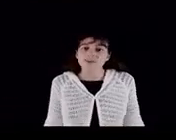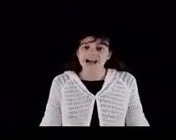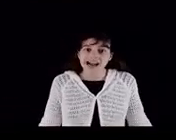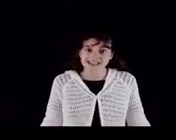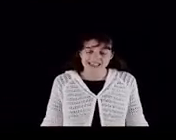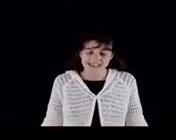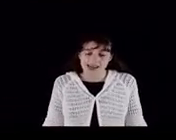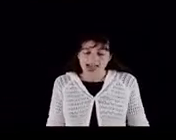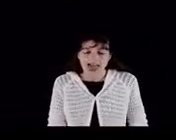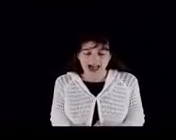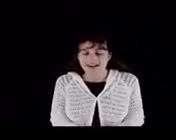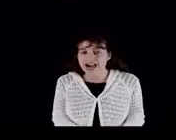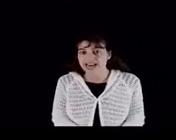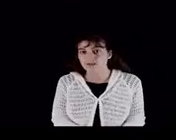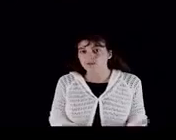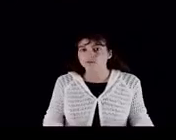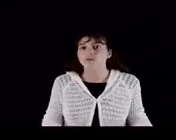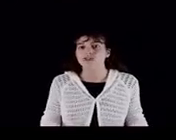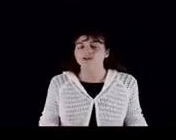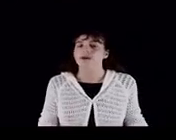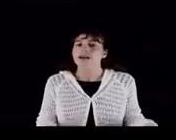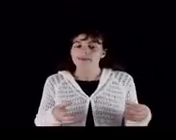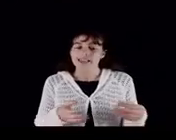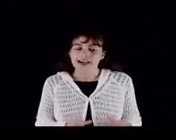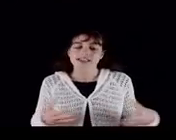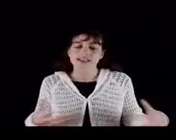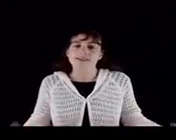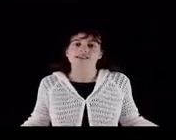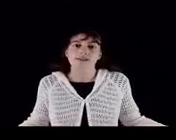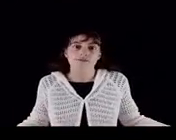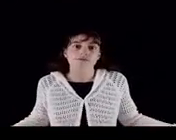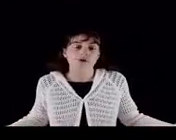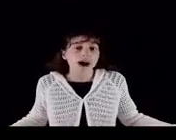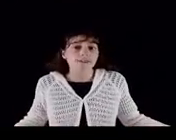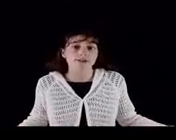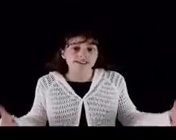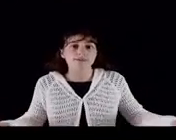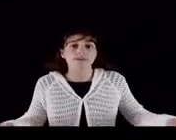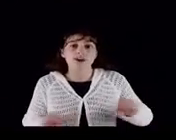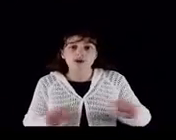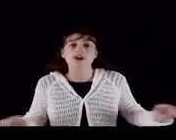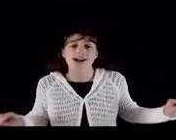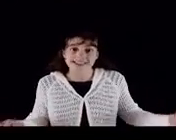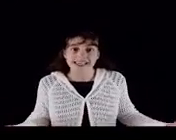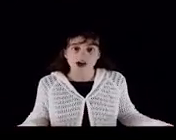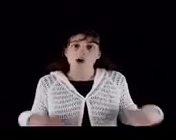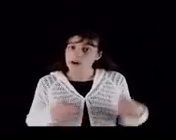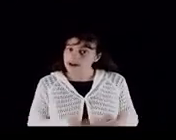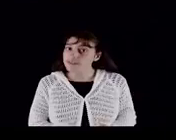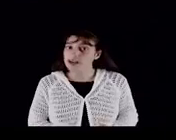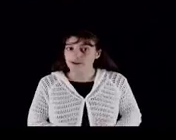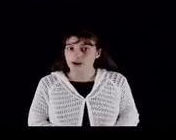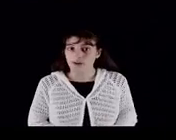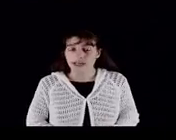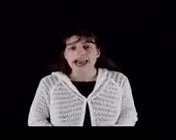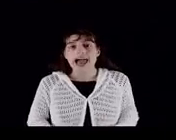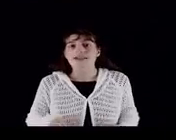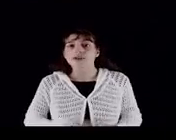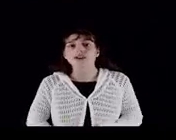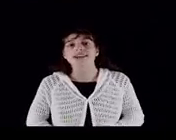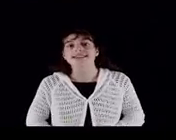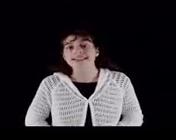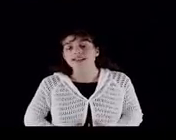terrible accidents at night in World War II because the drivers simply could not see where they were going